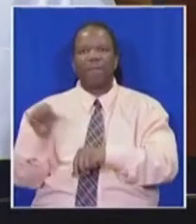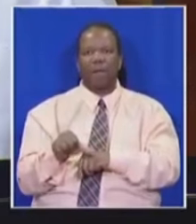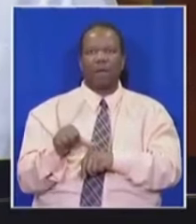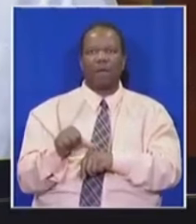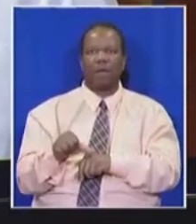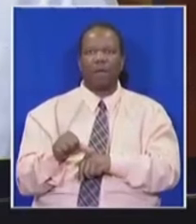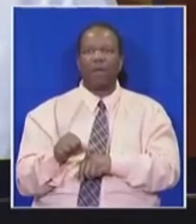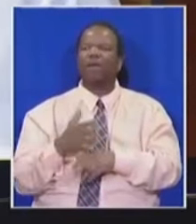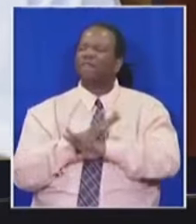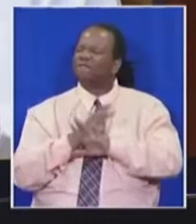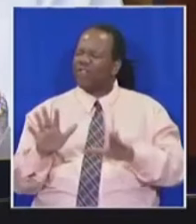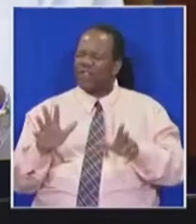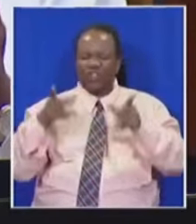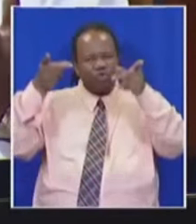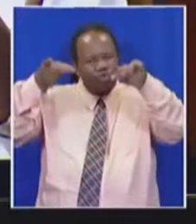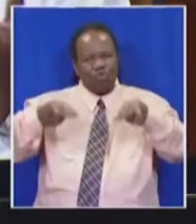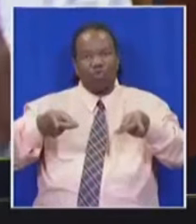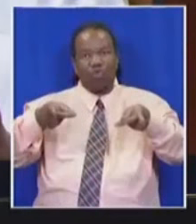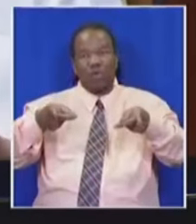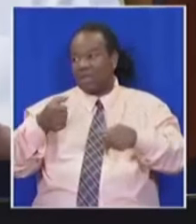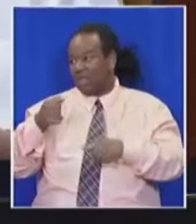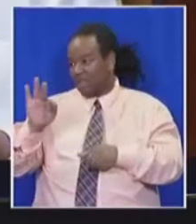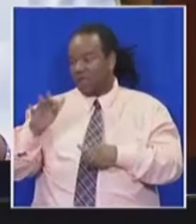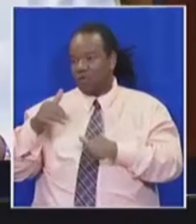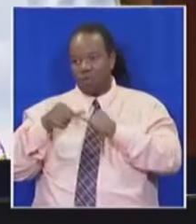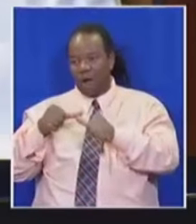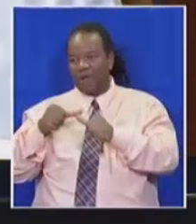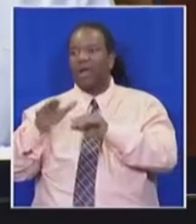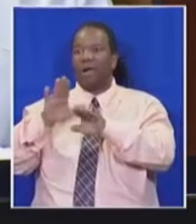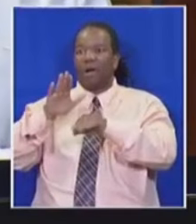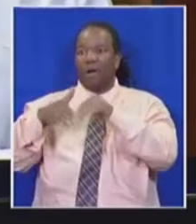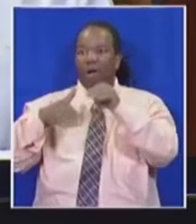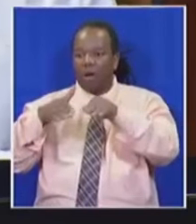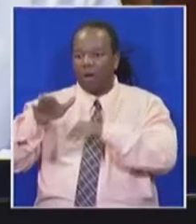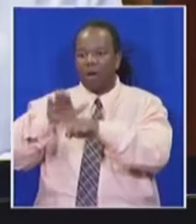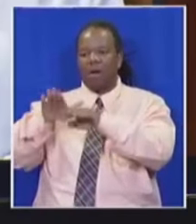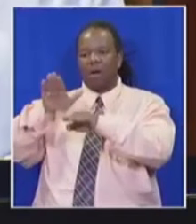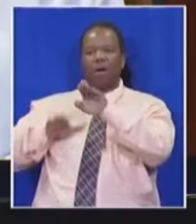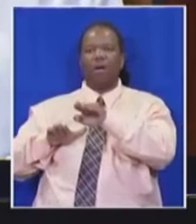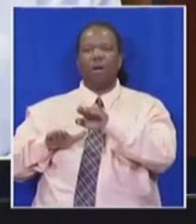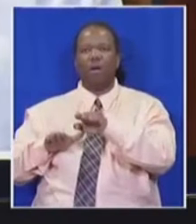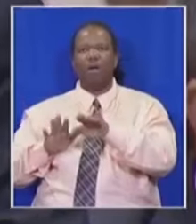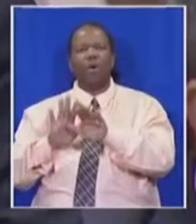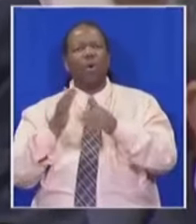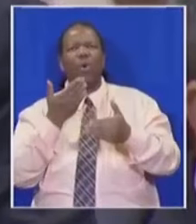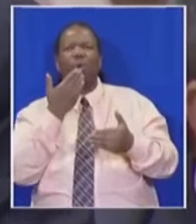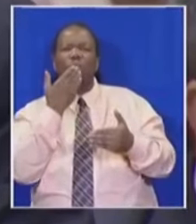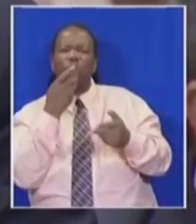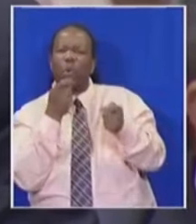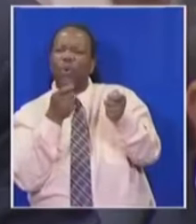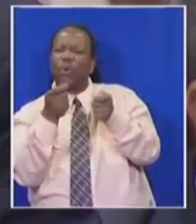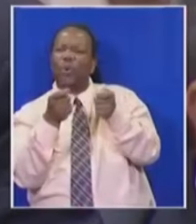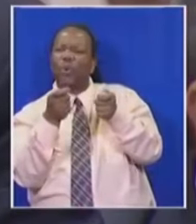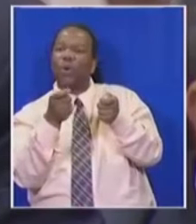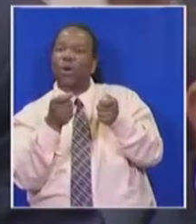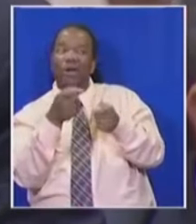I have ruled on this, but if you want to keep going back, you are taking us but back. But Deputy Speaker, who's actually in charge here, you or the ANC